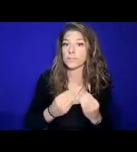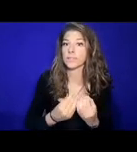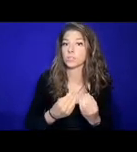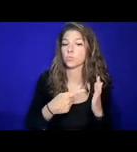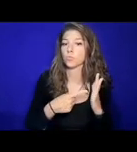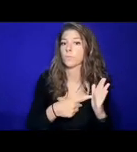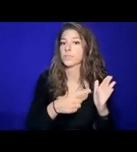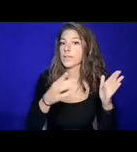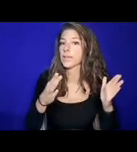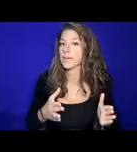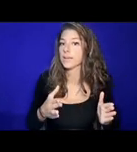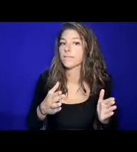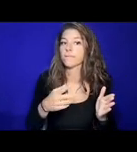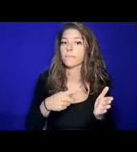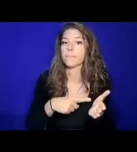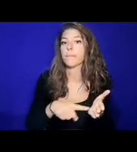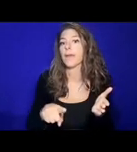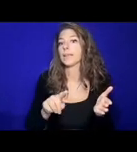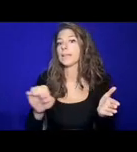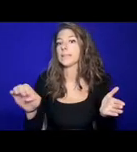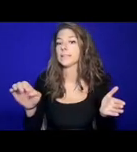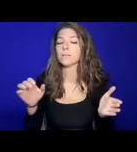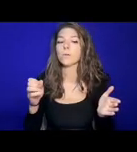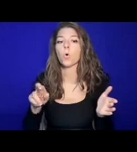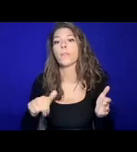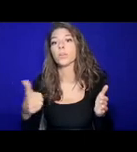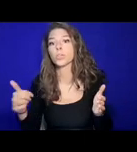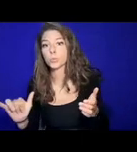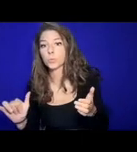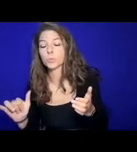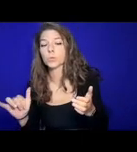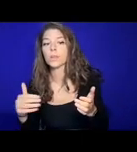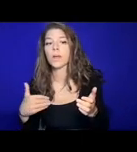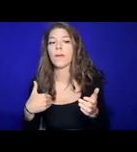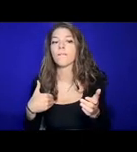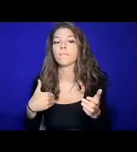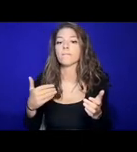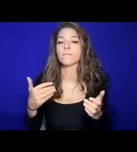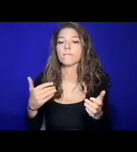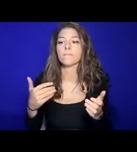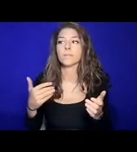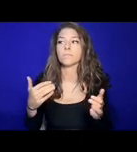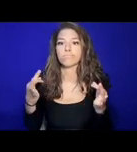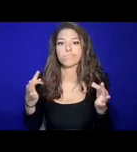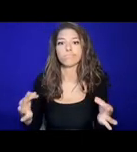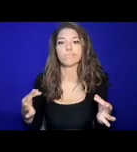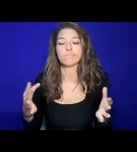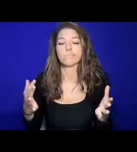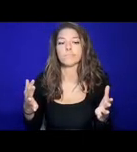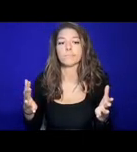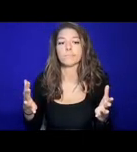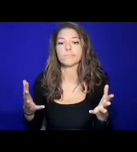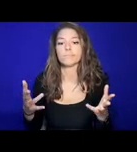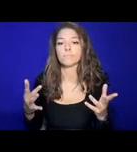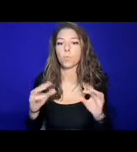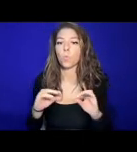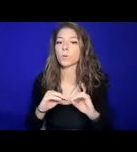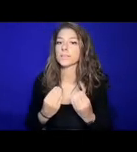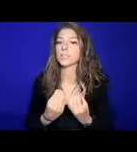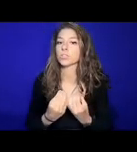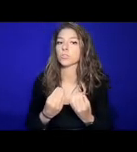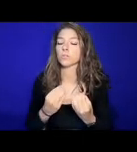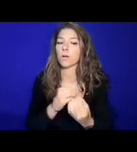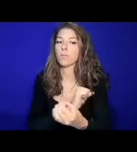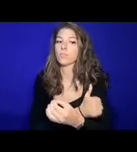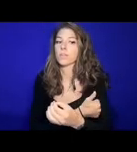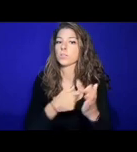organizational representative payees, or others that have chosen to be organizational